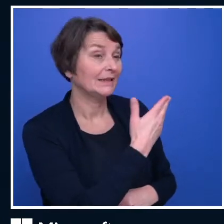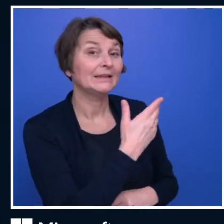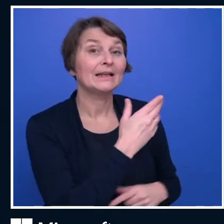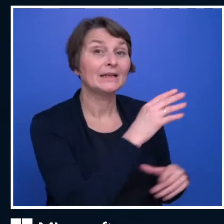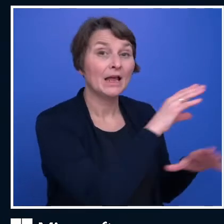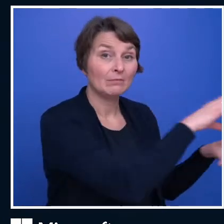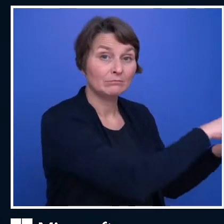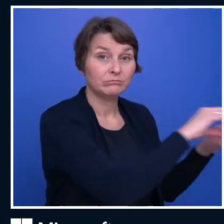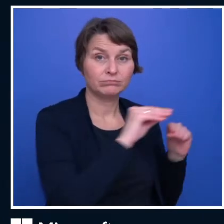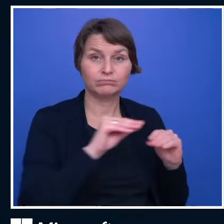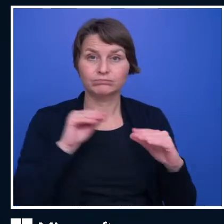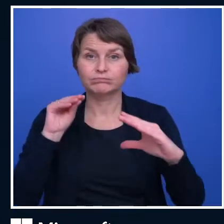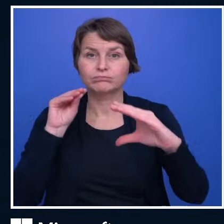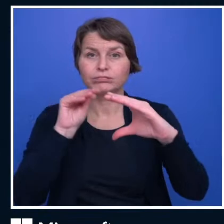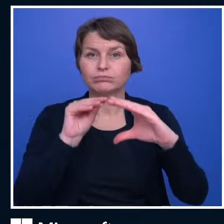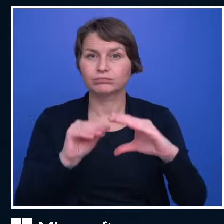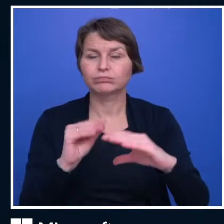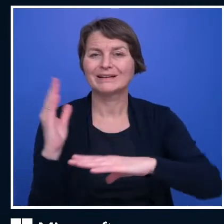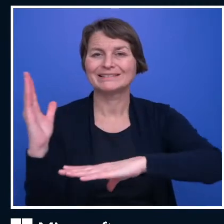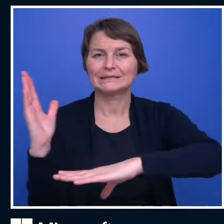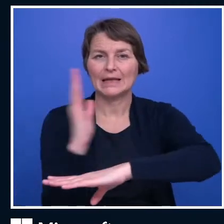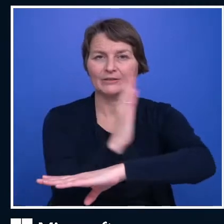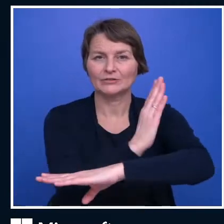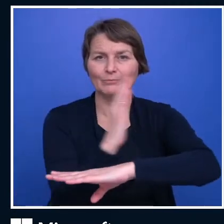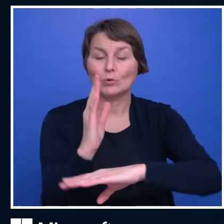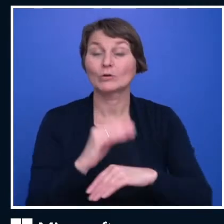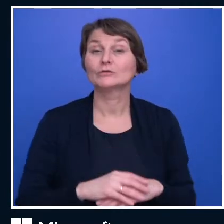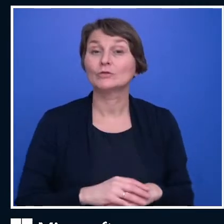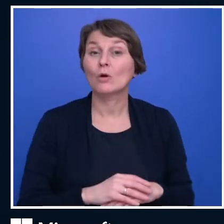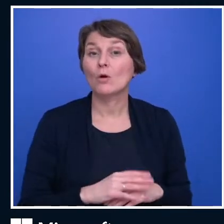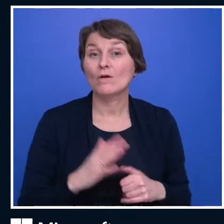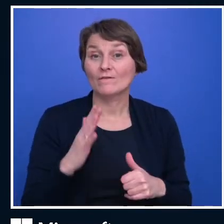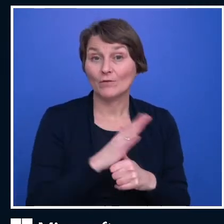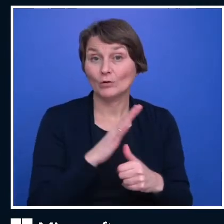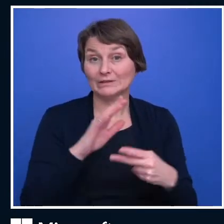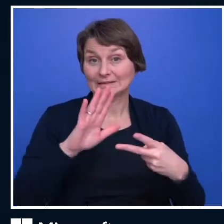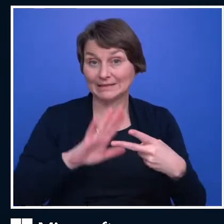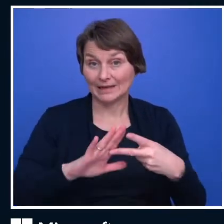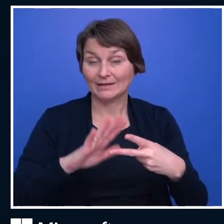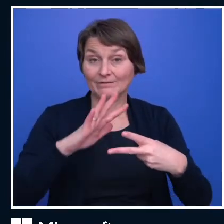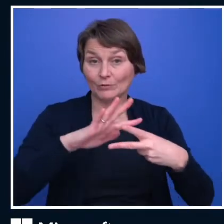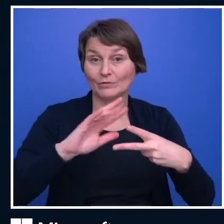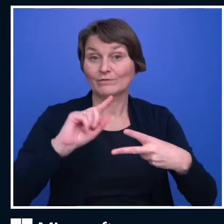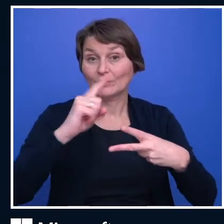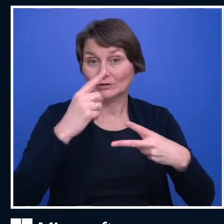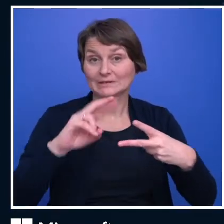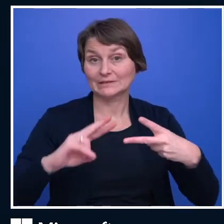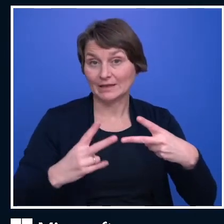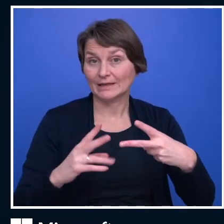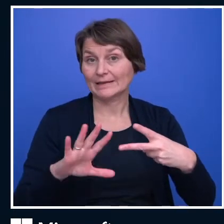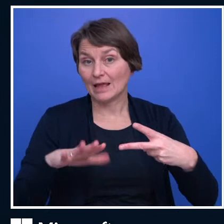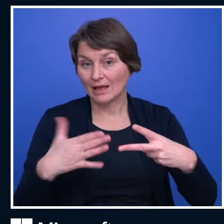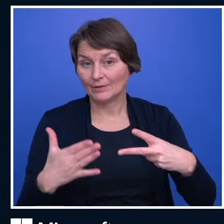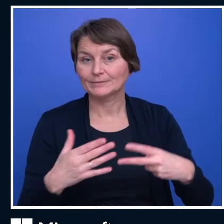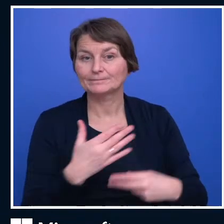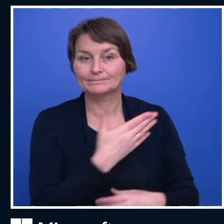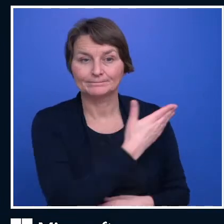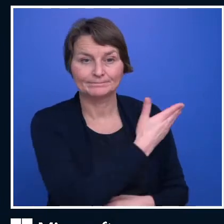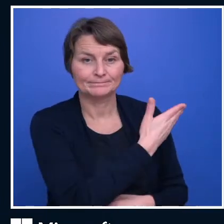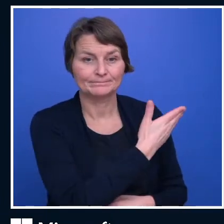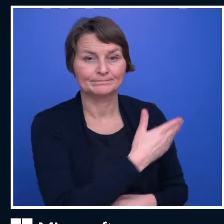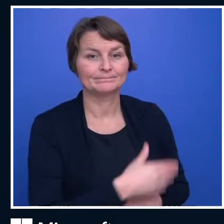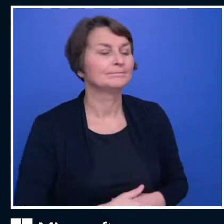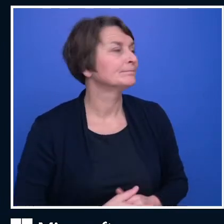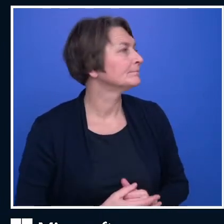have 2 steps. Let's see what those 2 steps are. They're again same. The sensitive feature, let's select 6. We are doing on